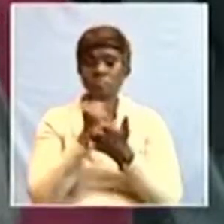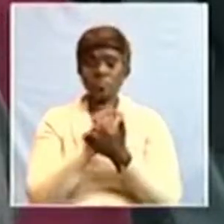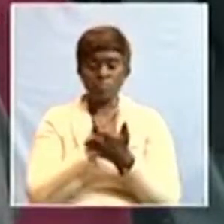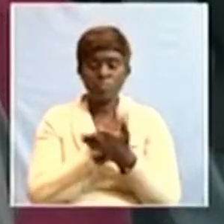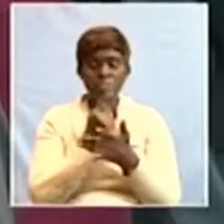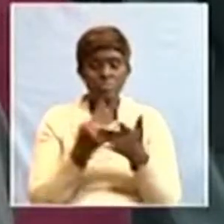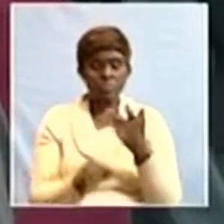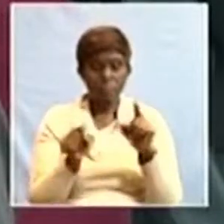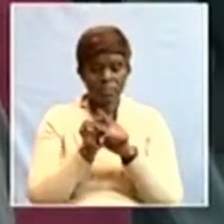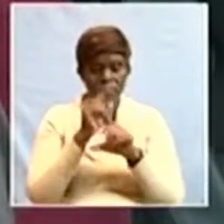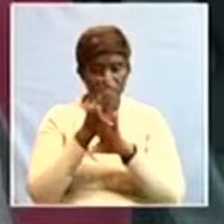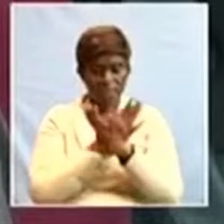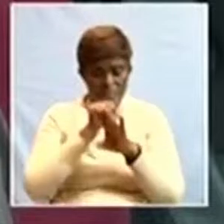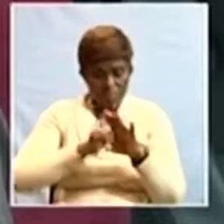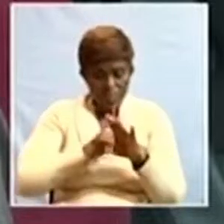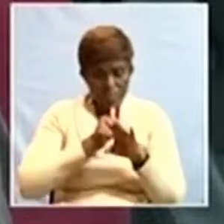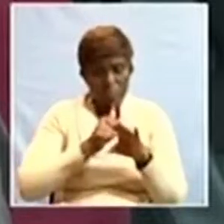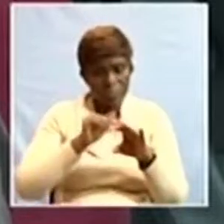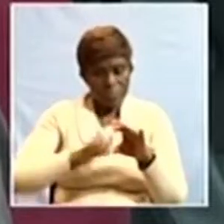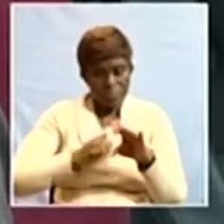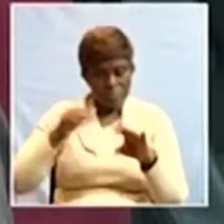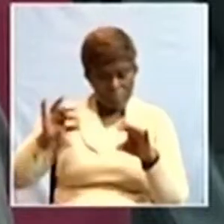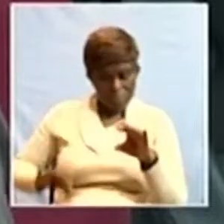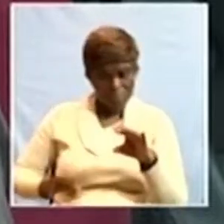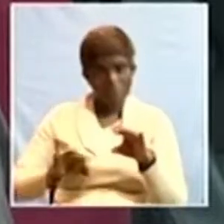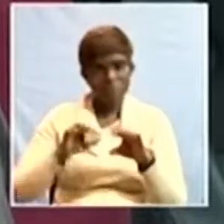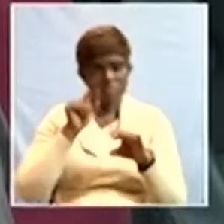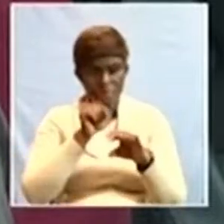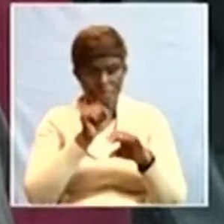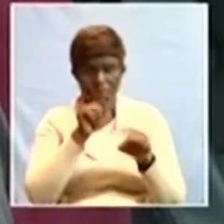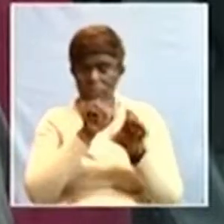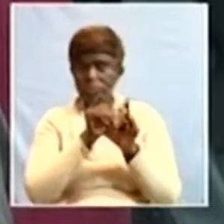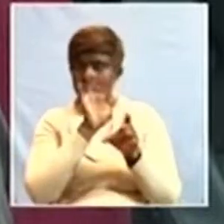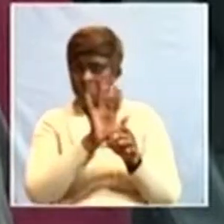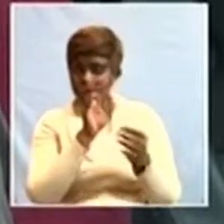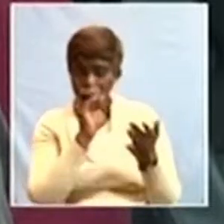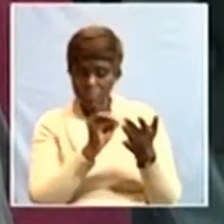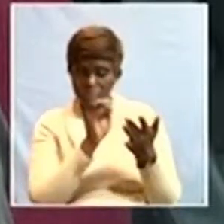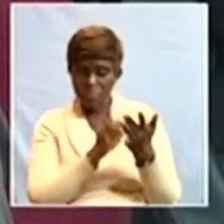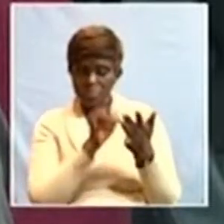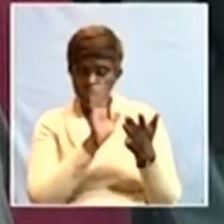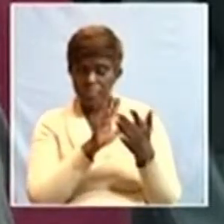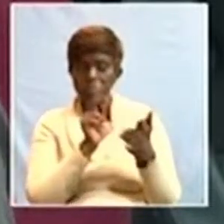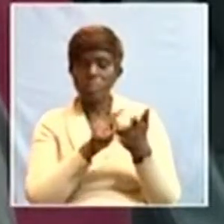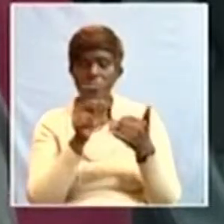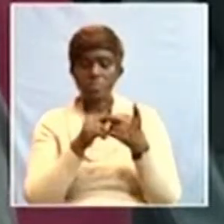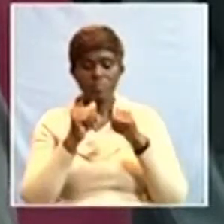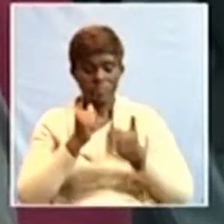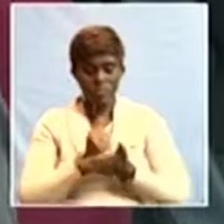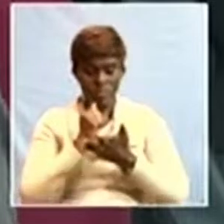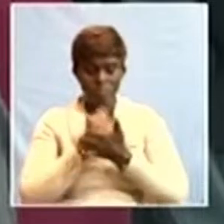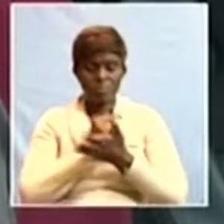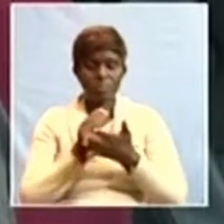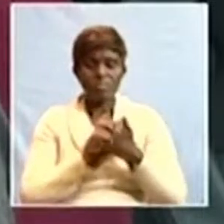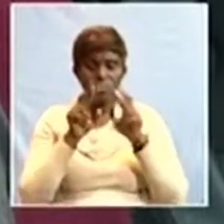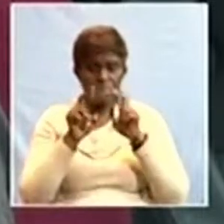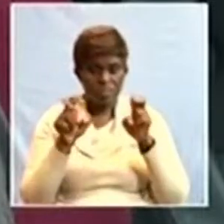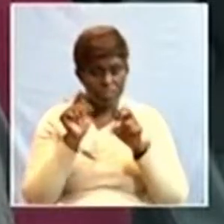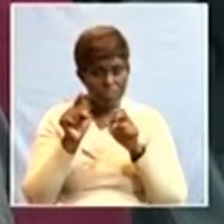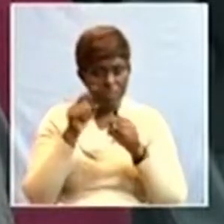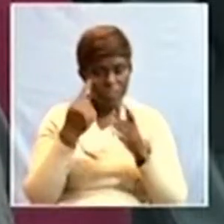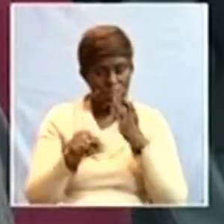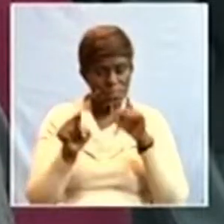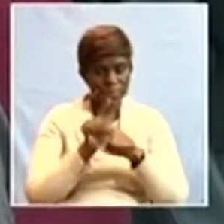is before we onboard beneficiaries to be on the program, it helps us check whether that